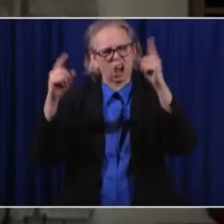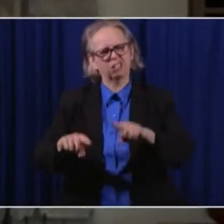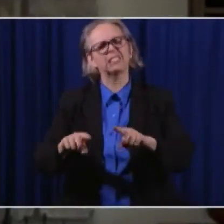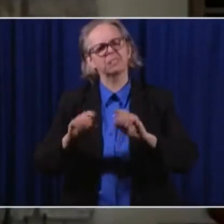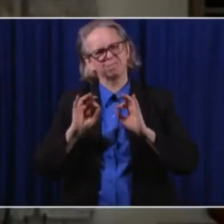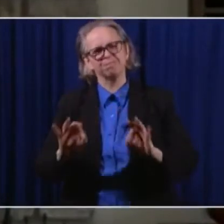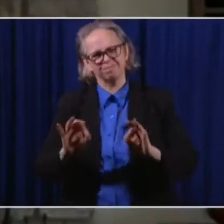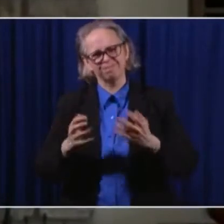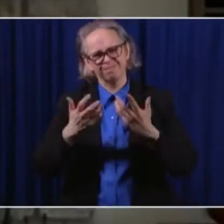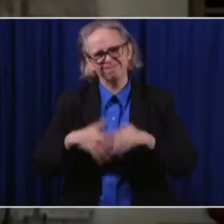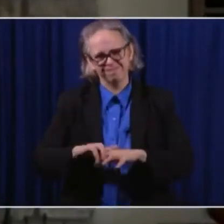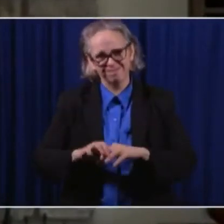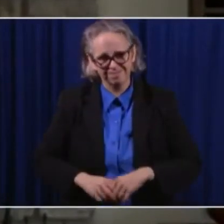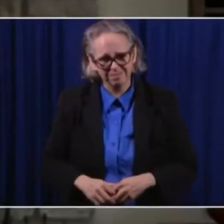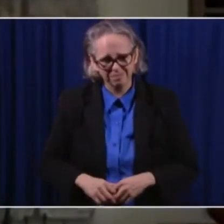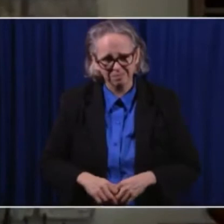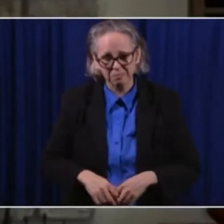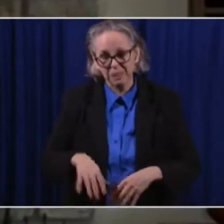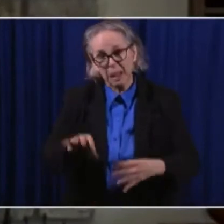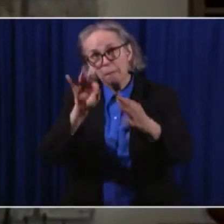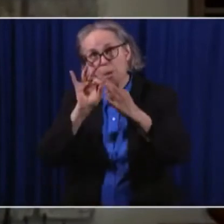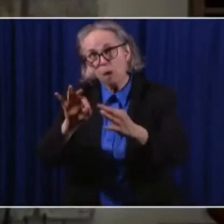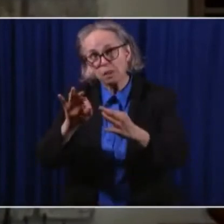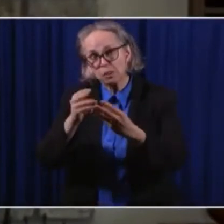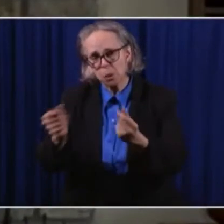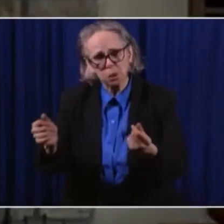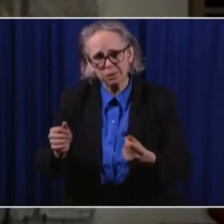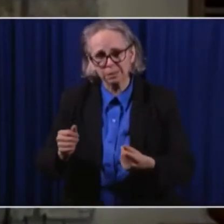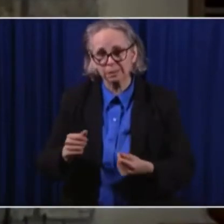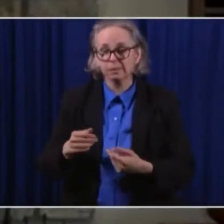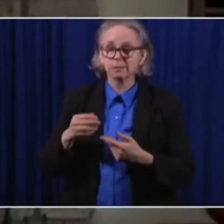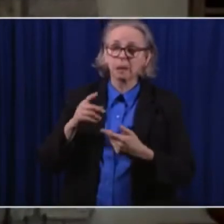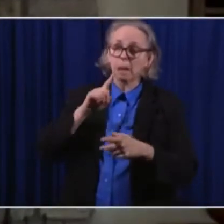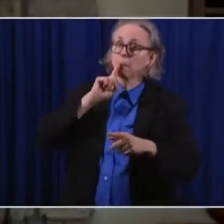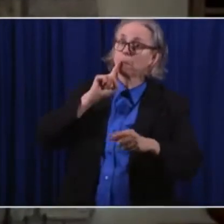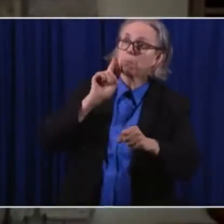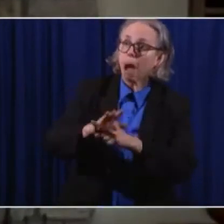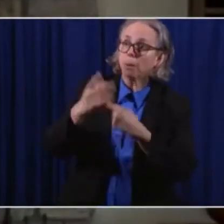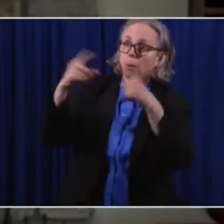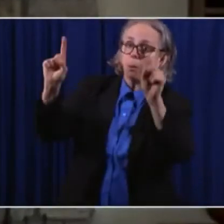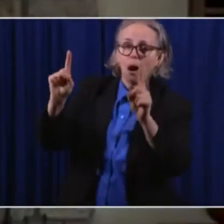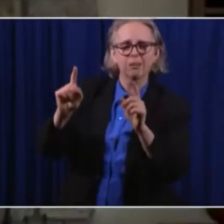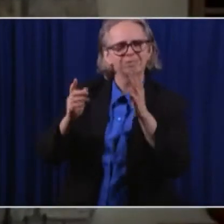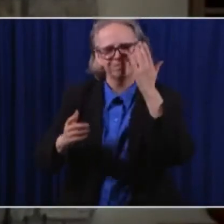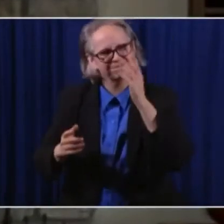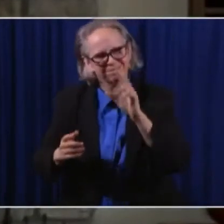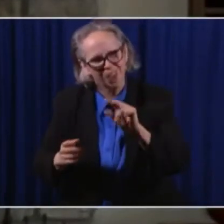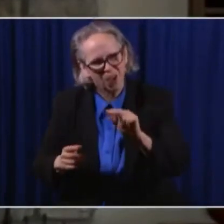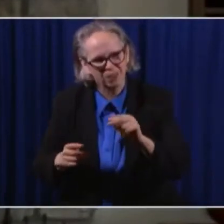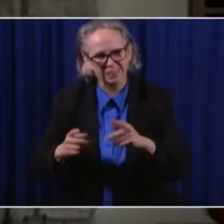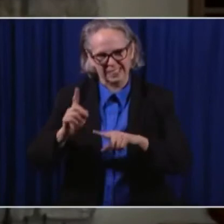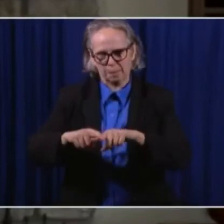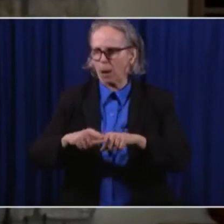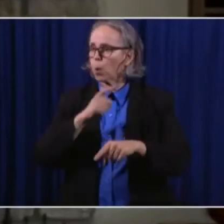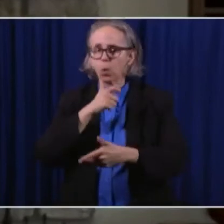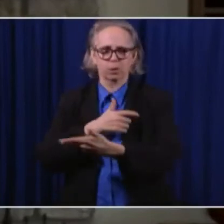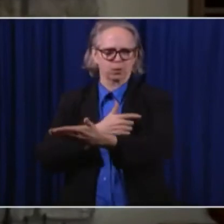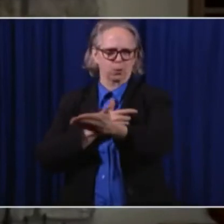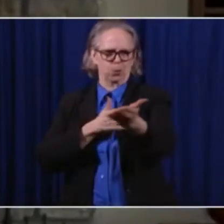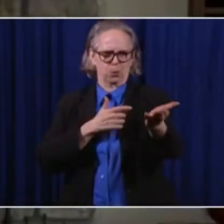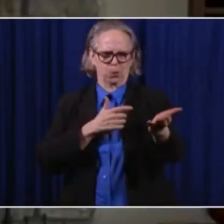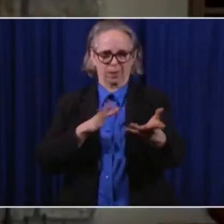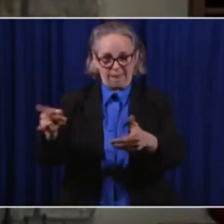nothing is perfect. Nothing is guaranteed. This is all depends on how, how well we do this. So, thank